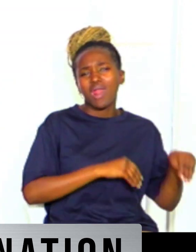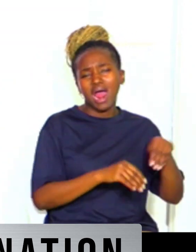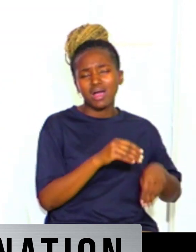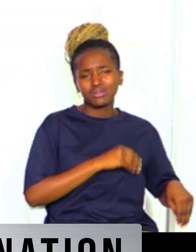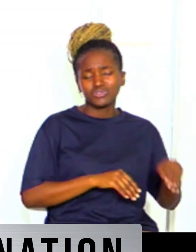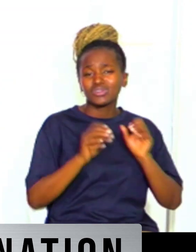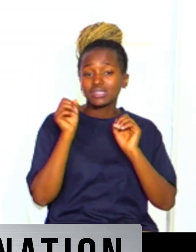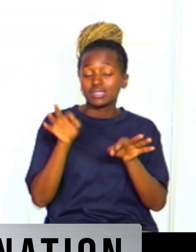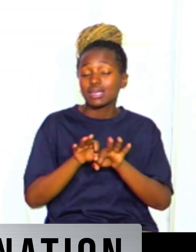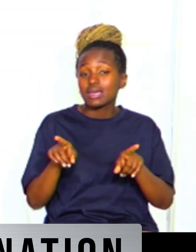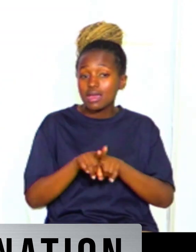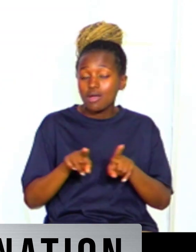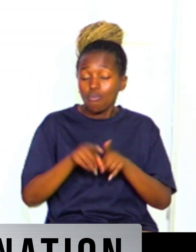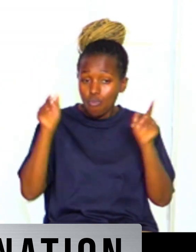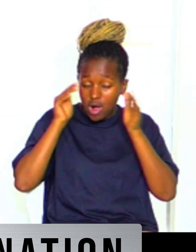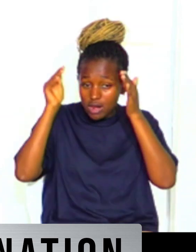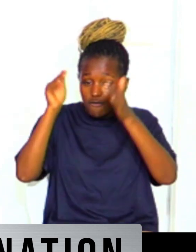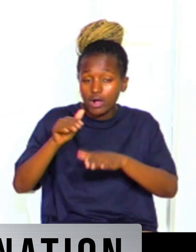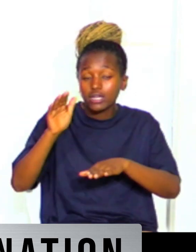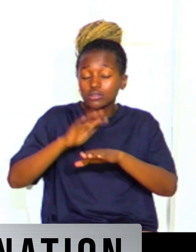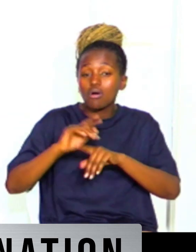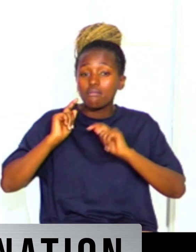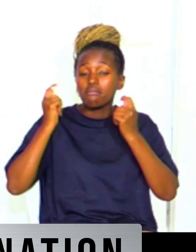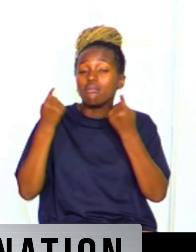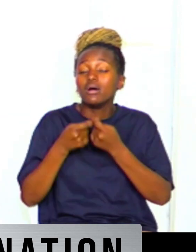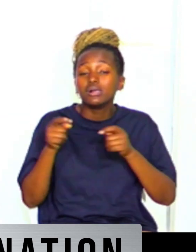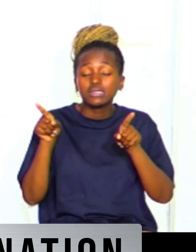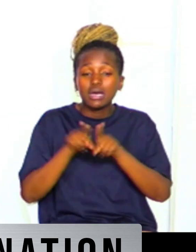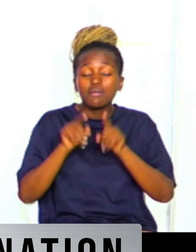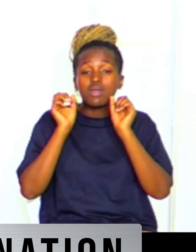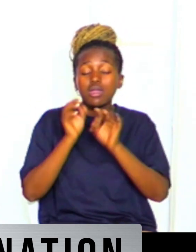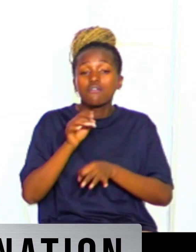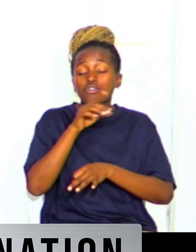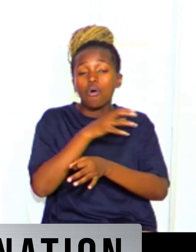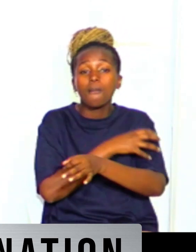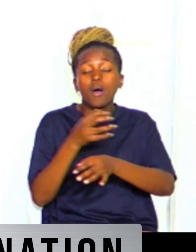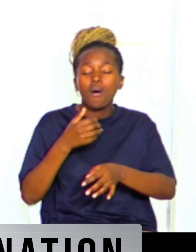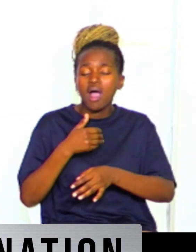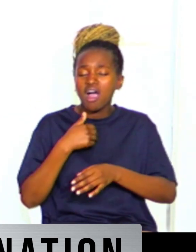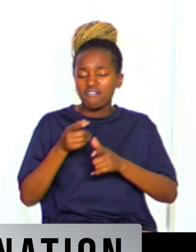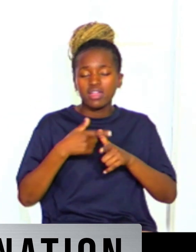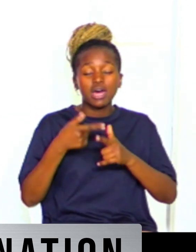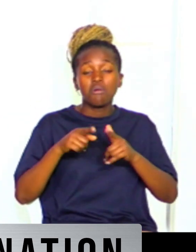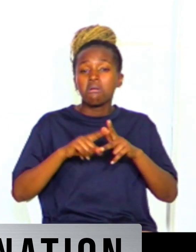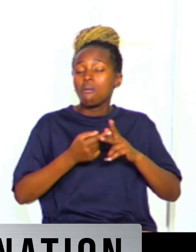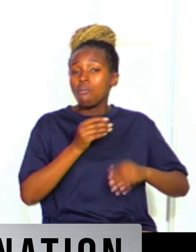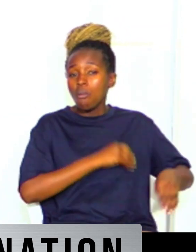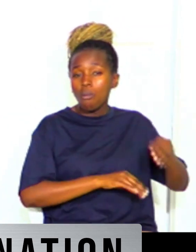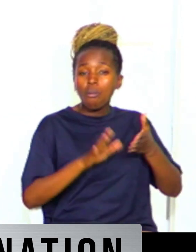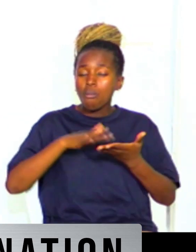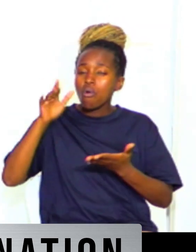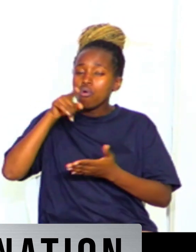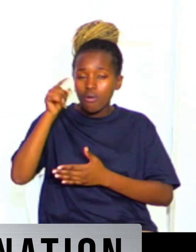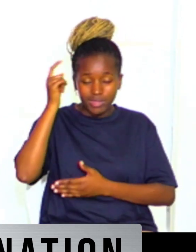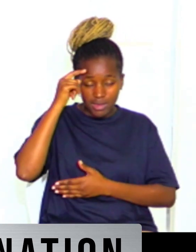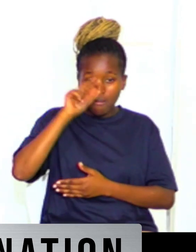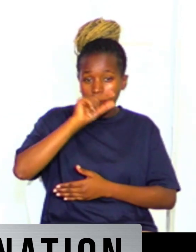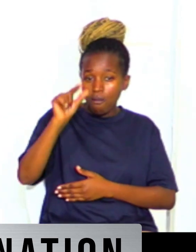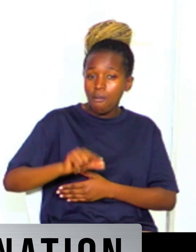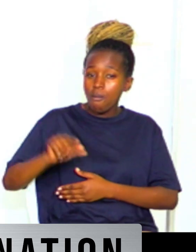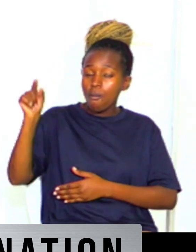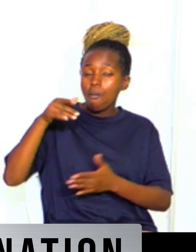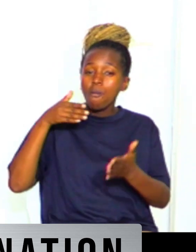power corrupts? And power corrupts properly, Yeah. Are you seeing really the Gen Zs bringing down corruption and